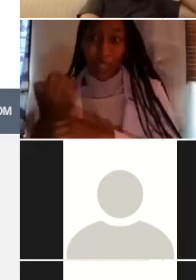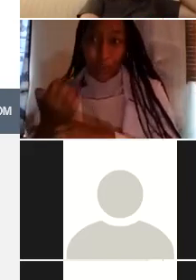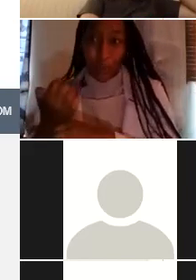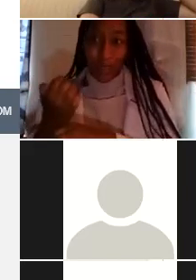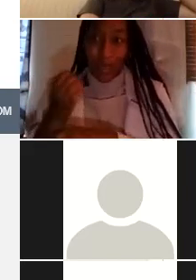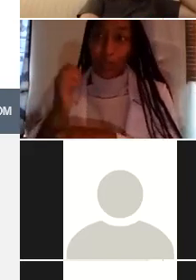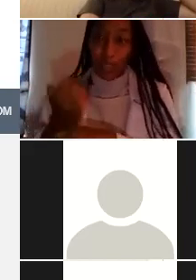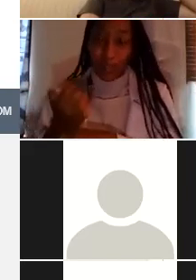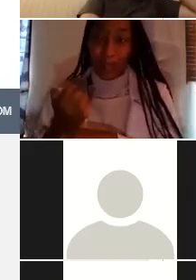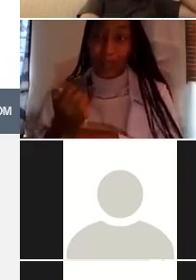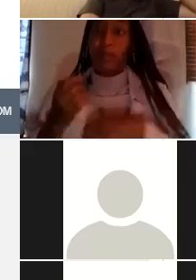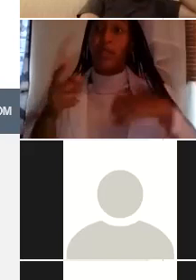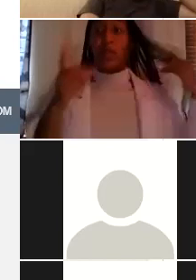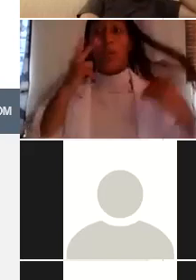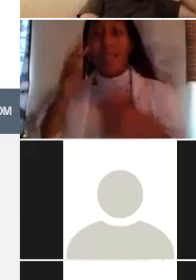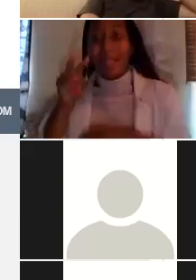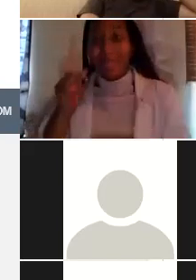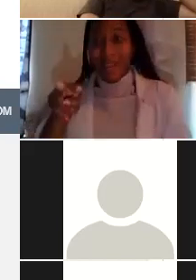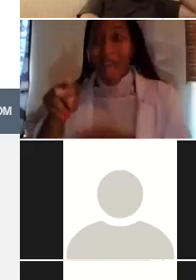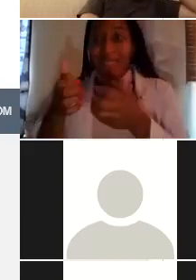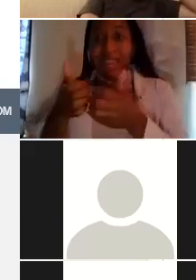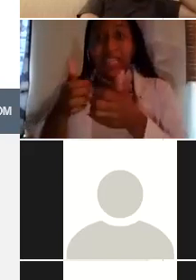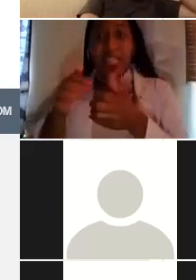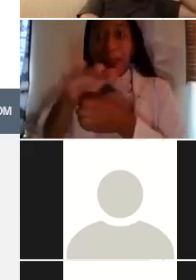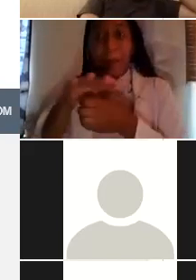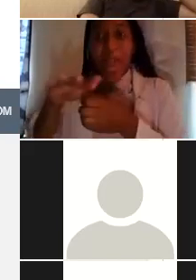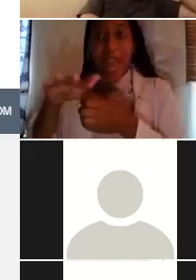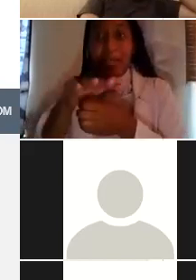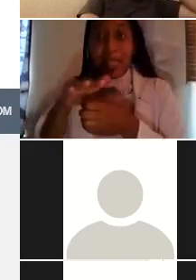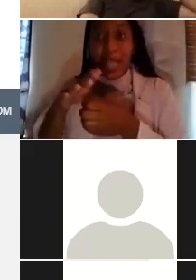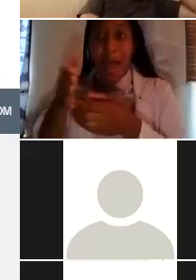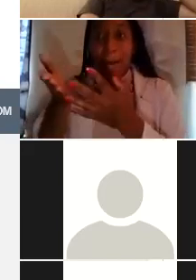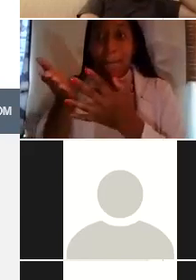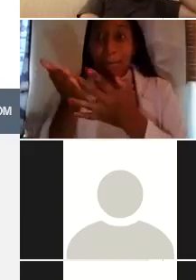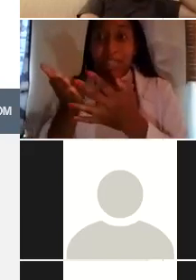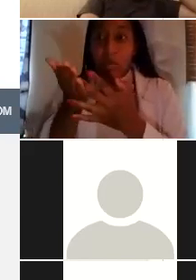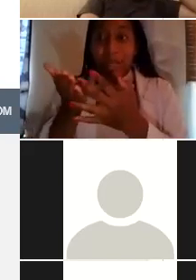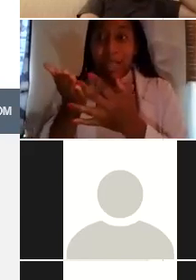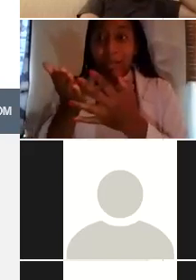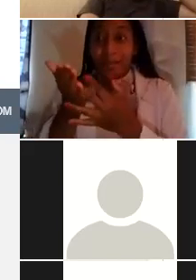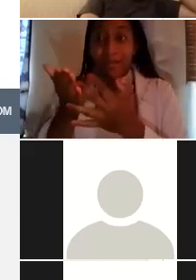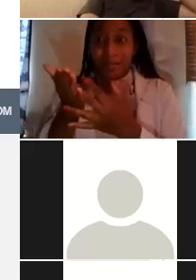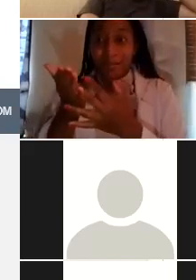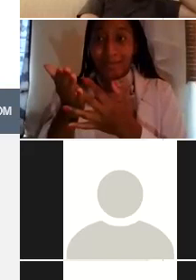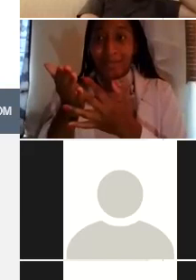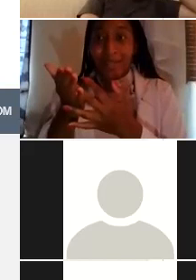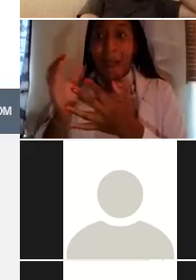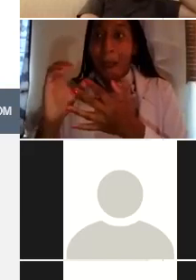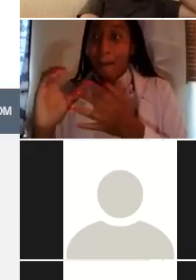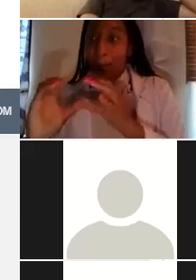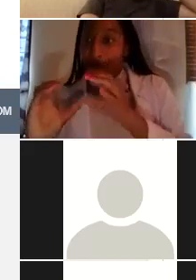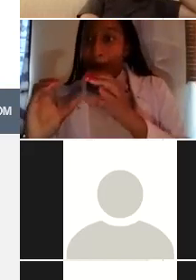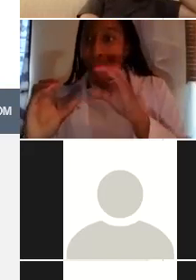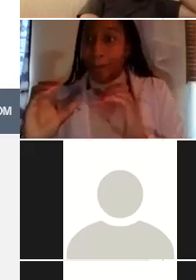between atoms and molecules? Okay, that spacing is what creates that stored energy, whether